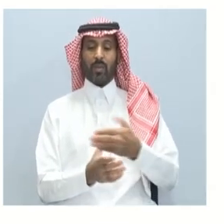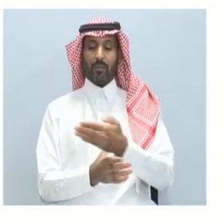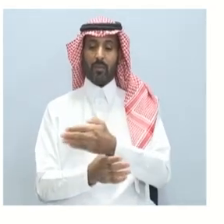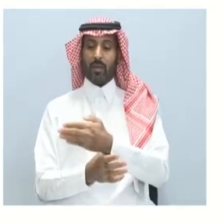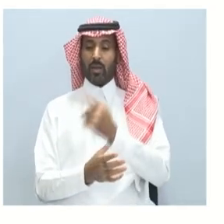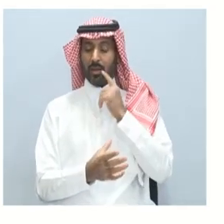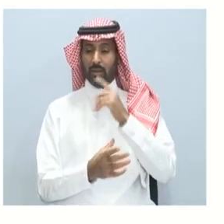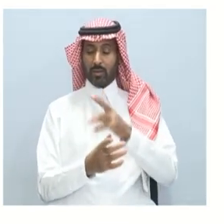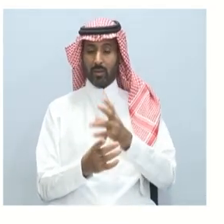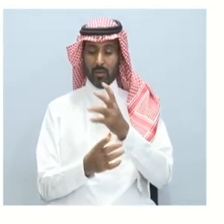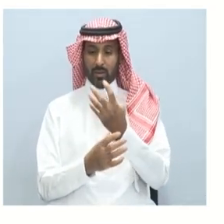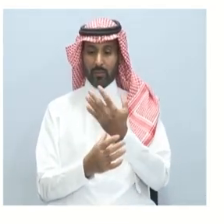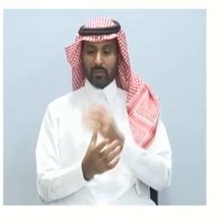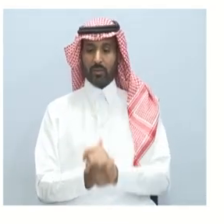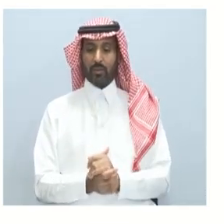the anemone.